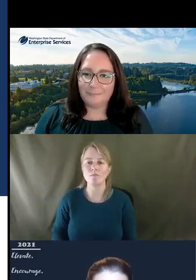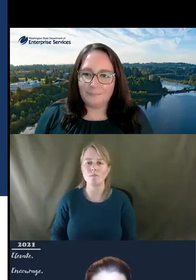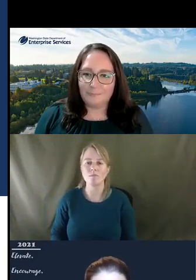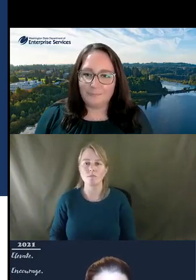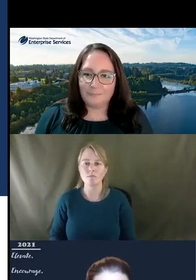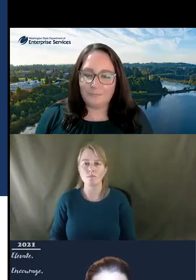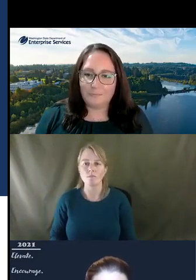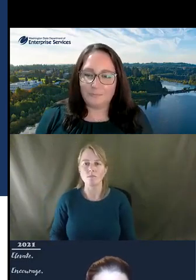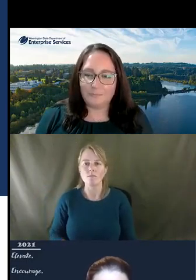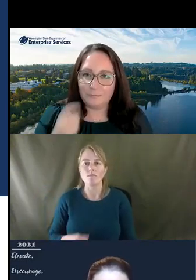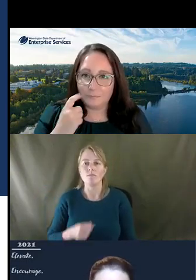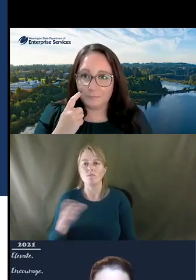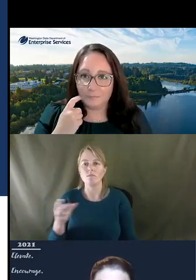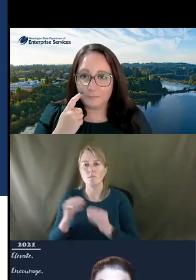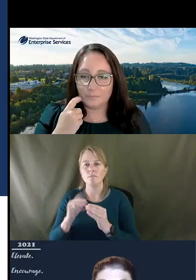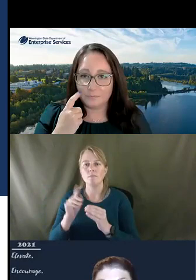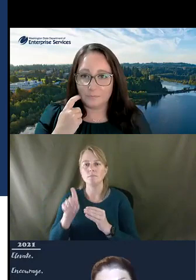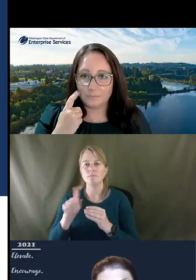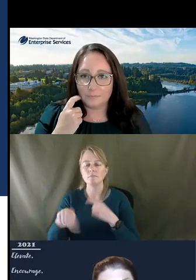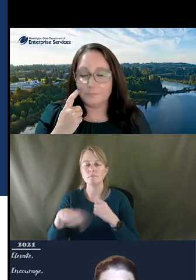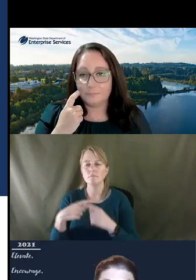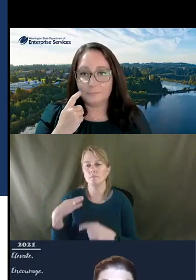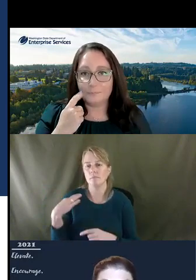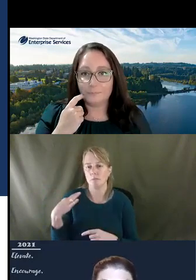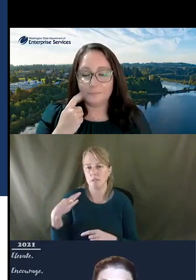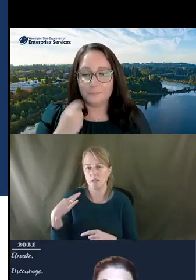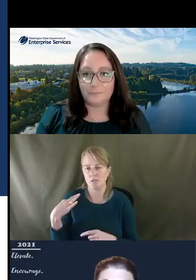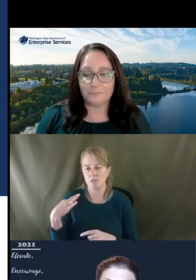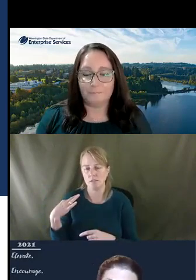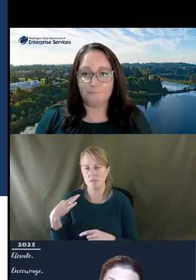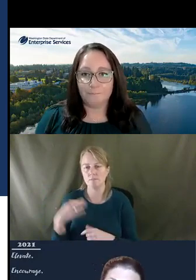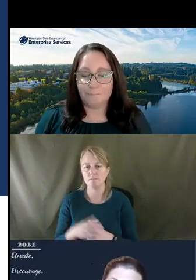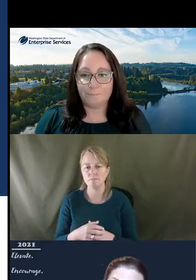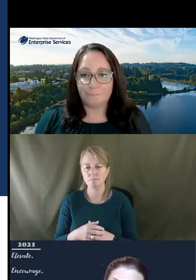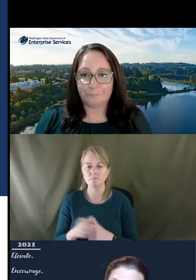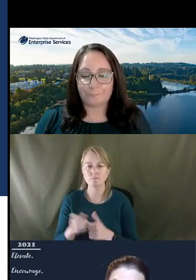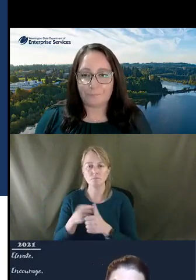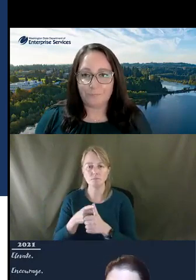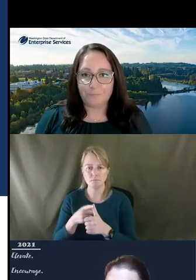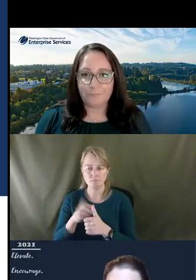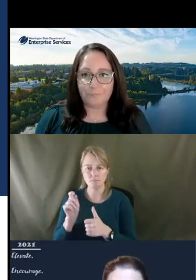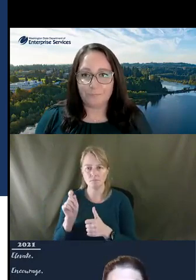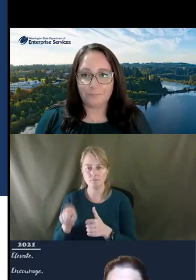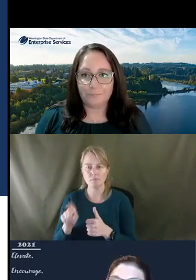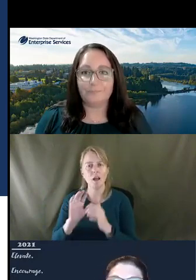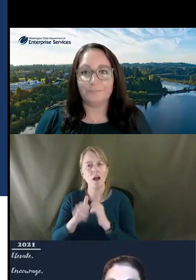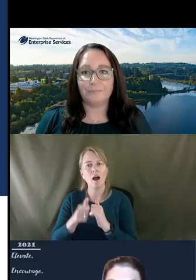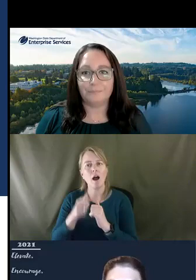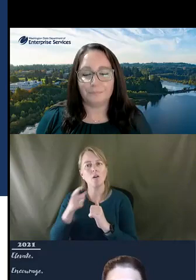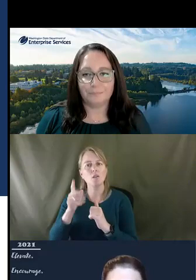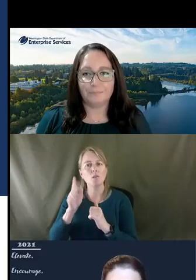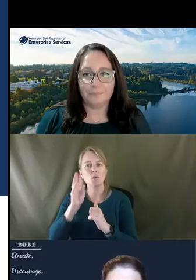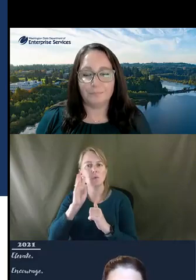Then we've got a couple questions around applications. So the first one is, how did you come up